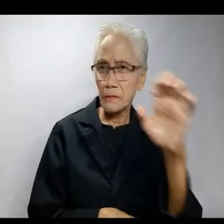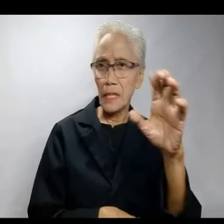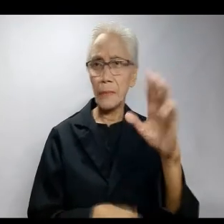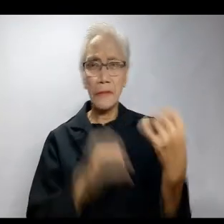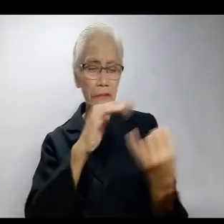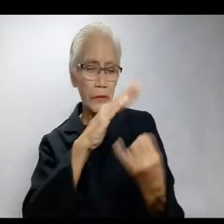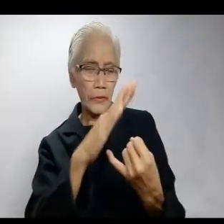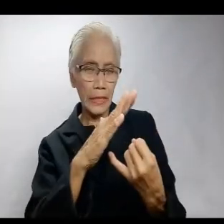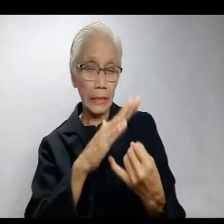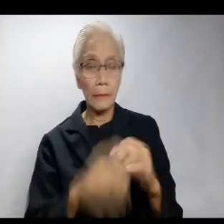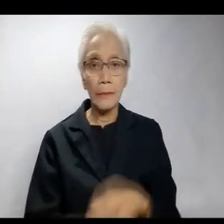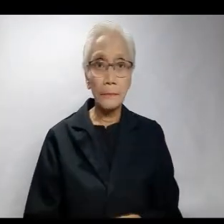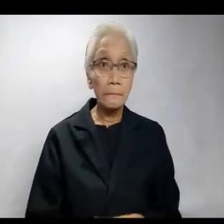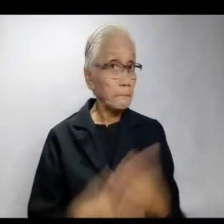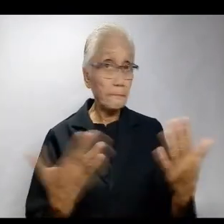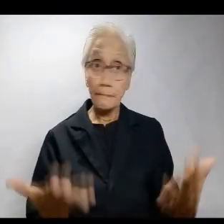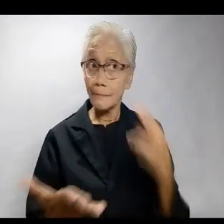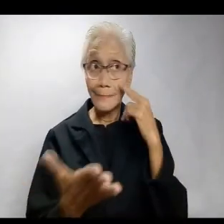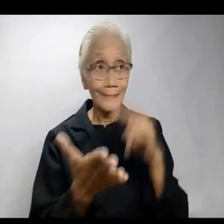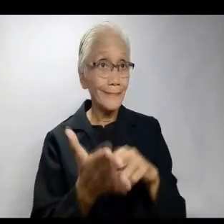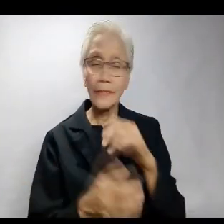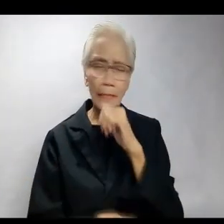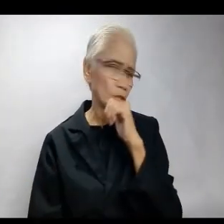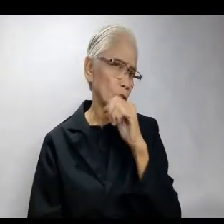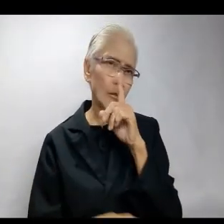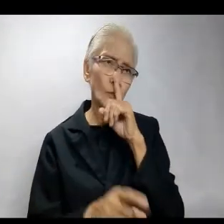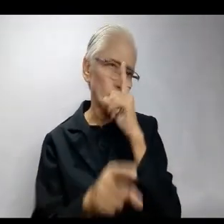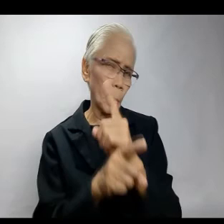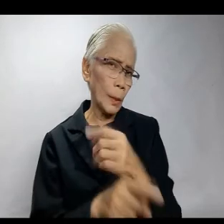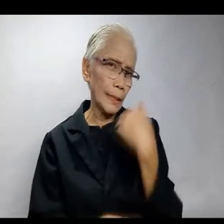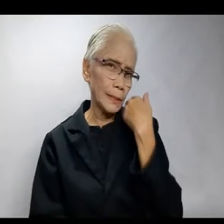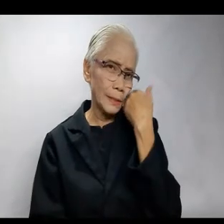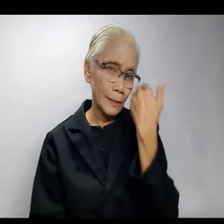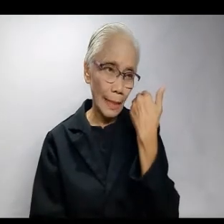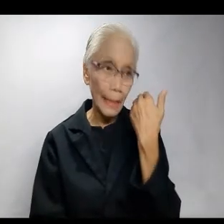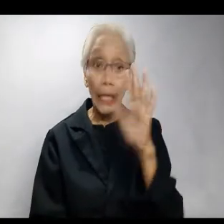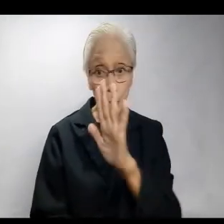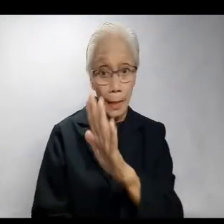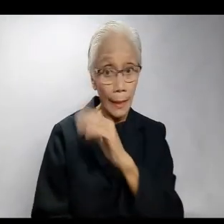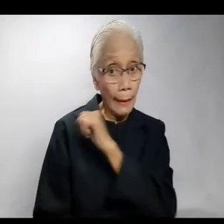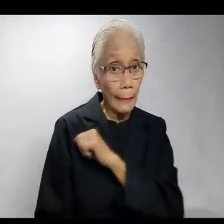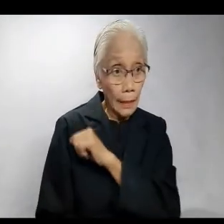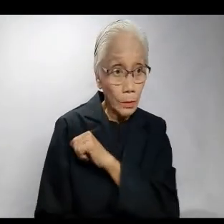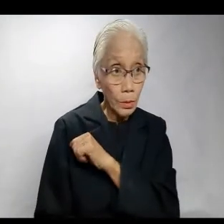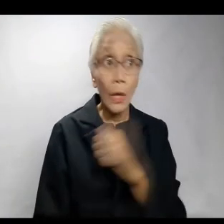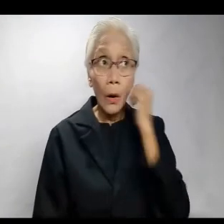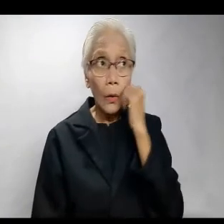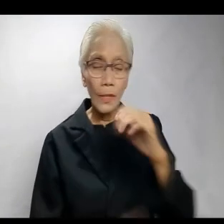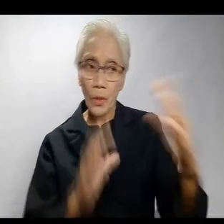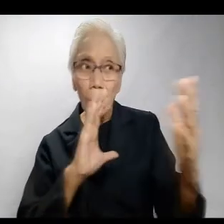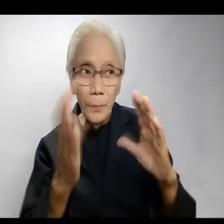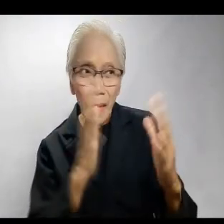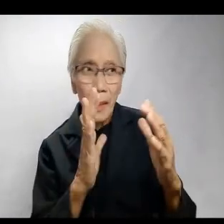feigned inferiority complex. Note that this is not really being shy.